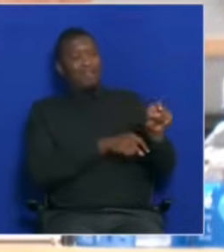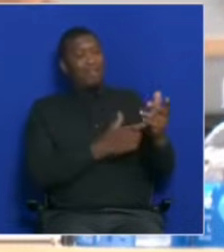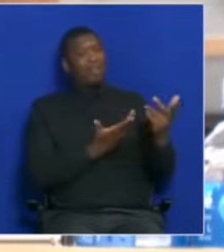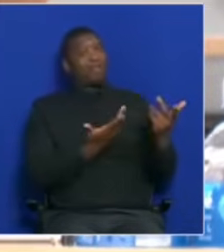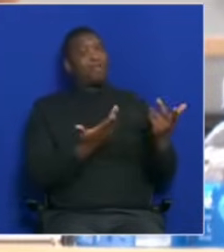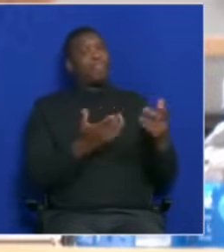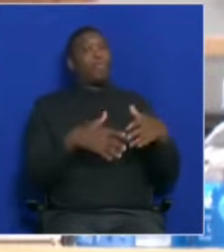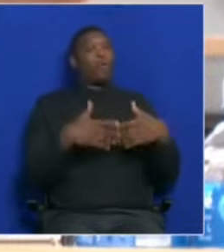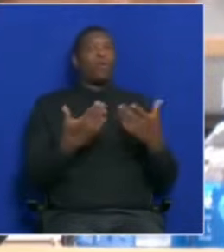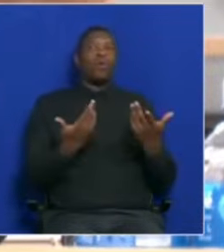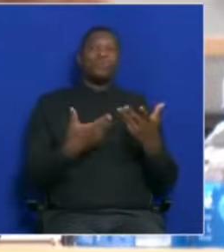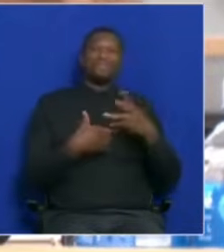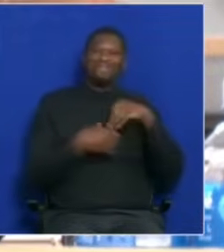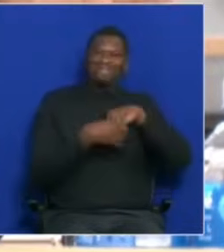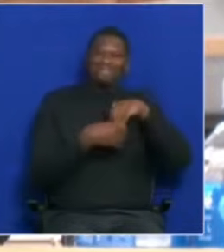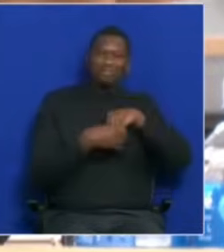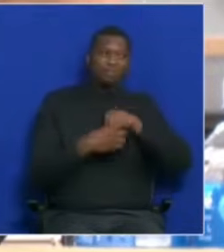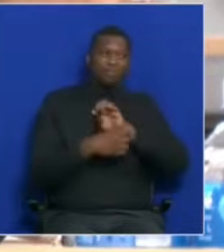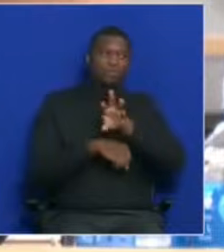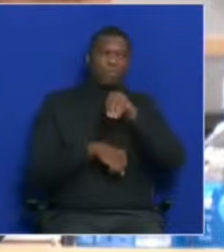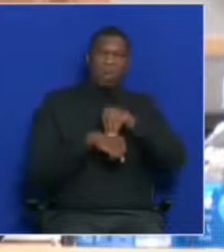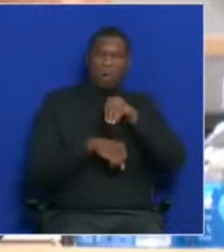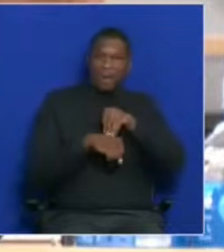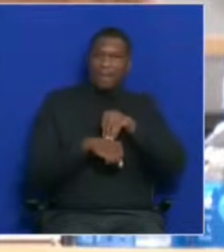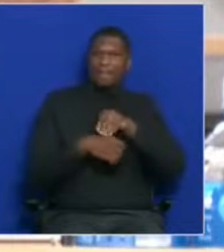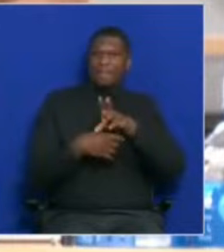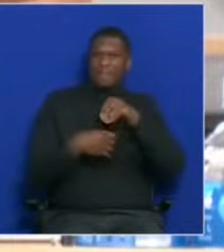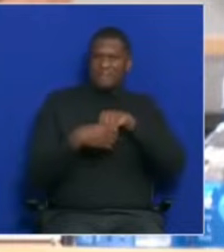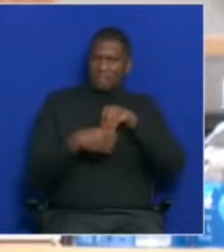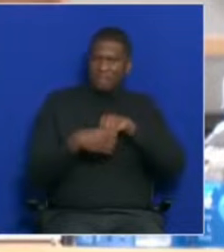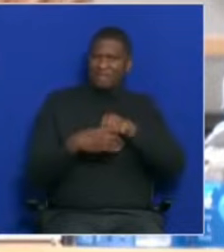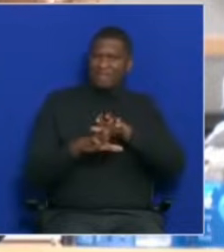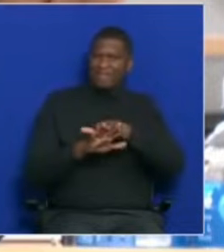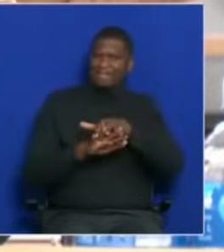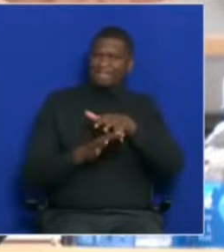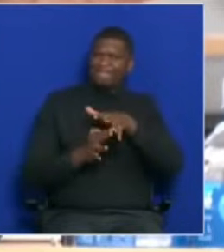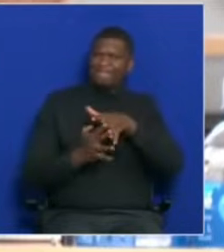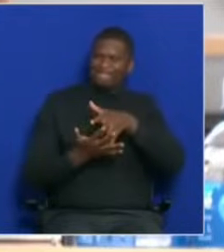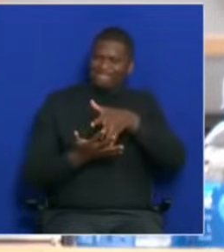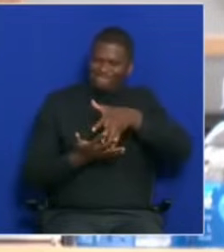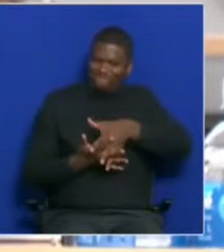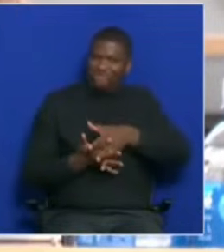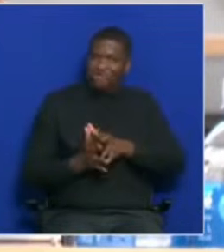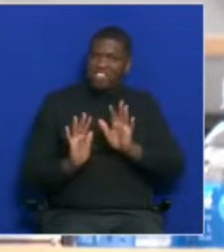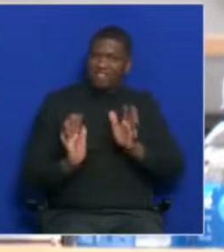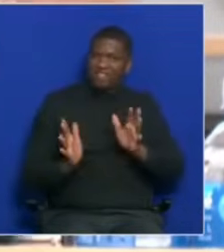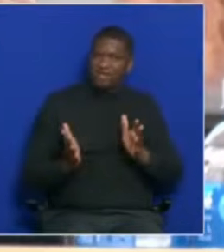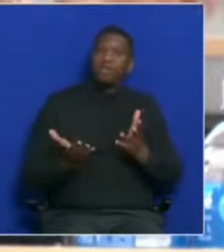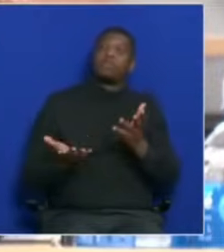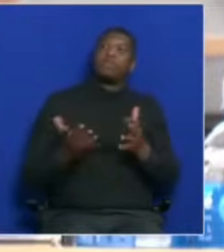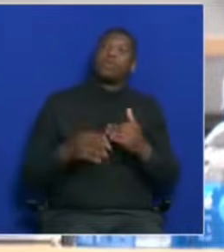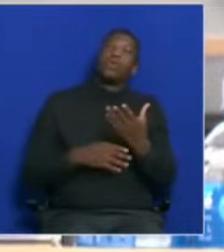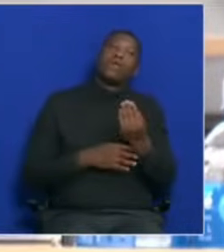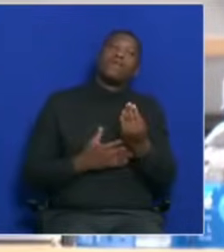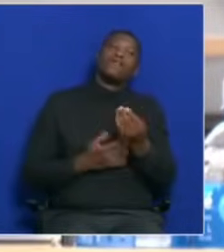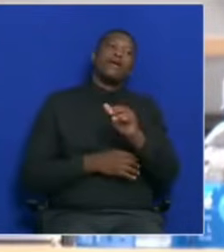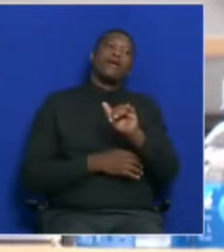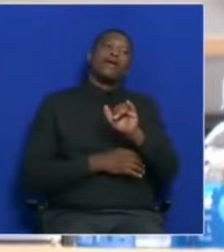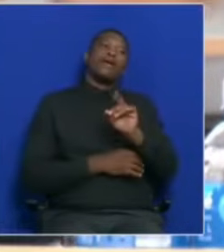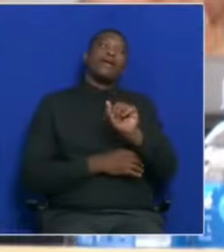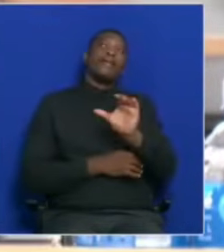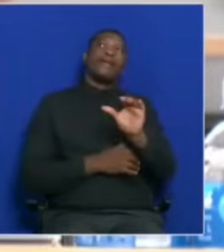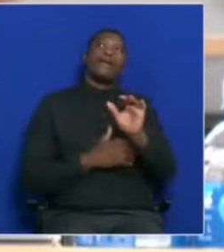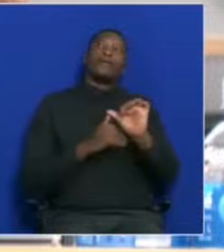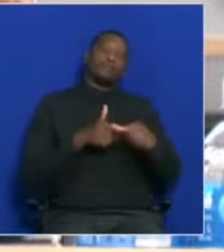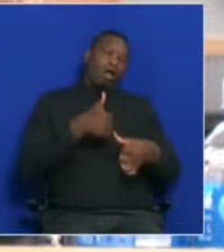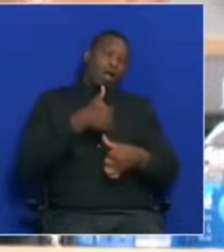problem in this scheme that we have, where you have IDEC falling under the NPA,